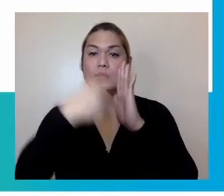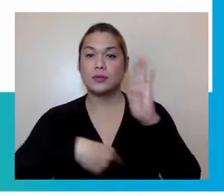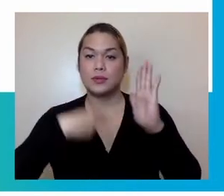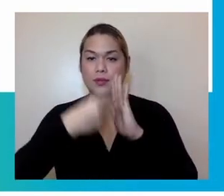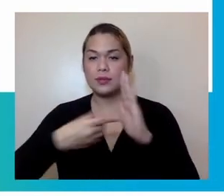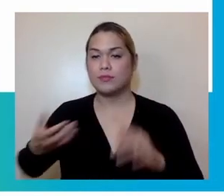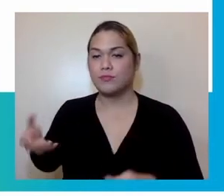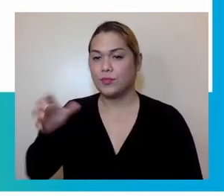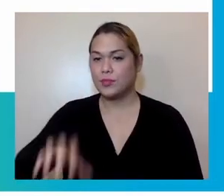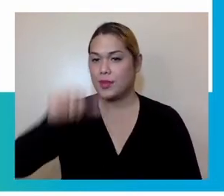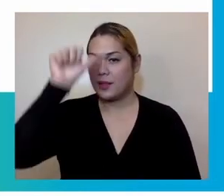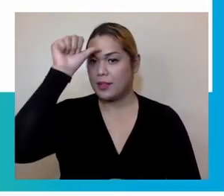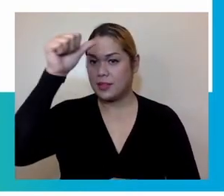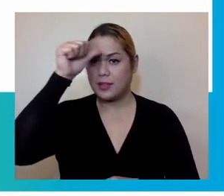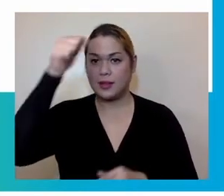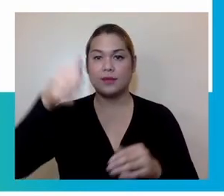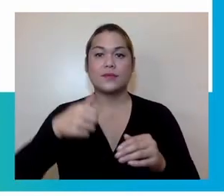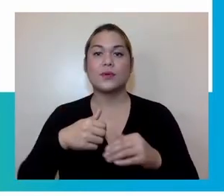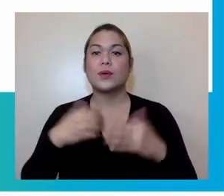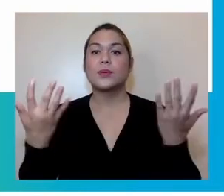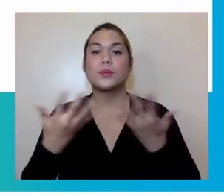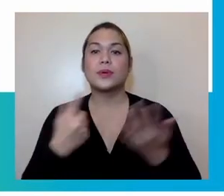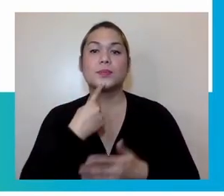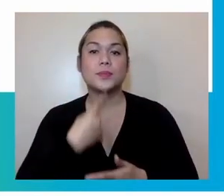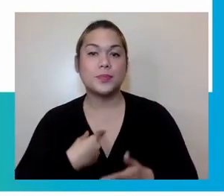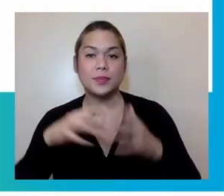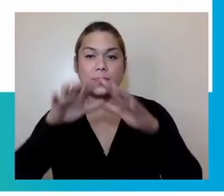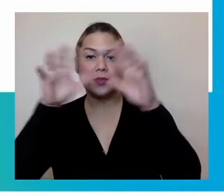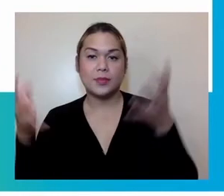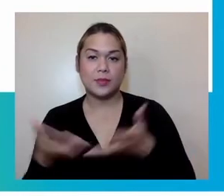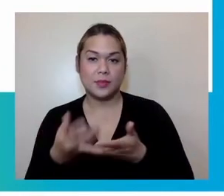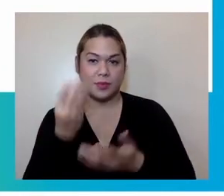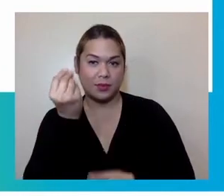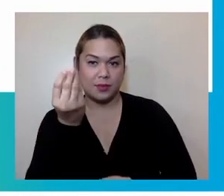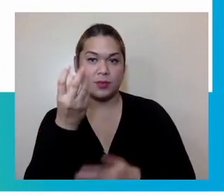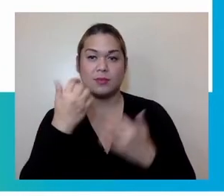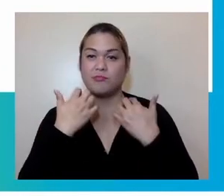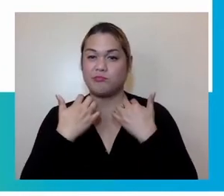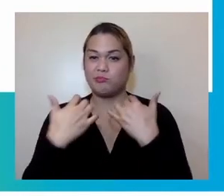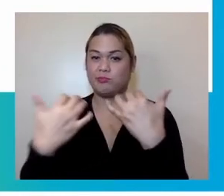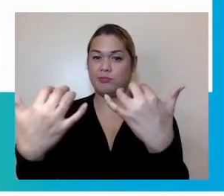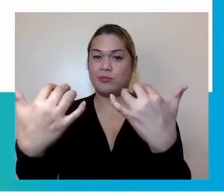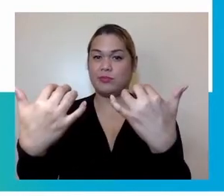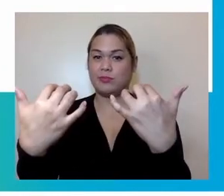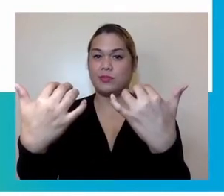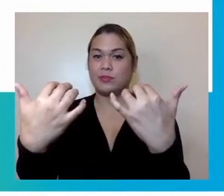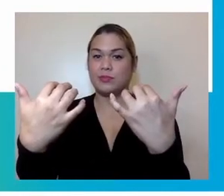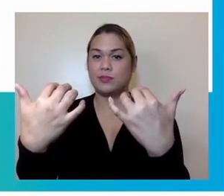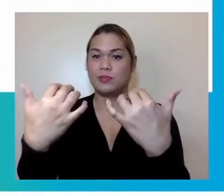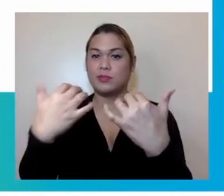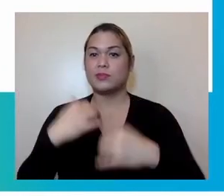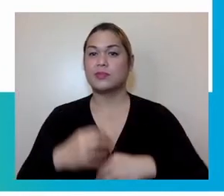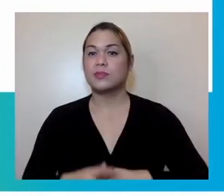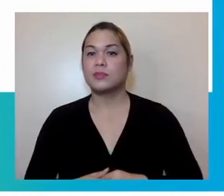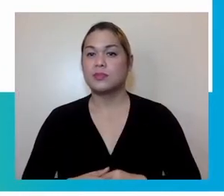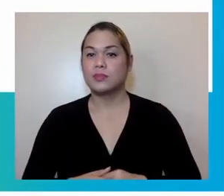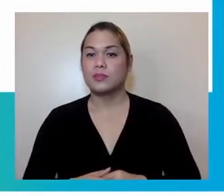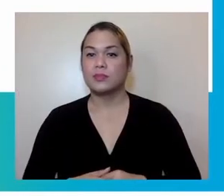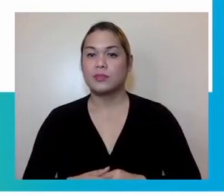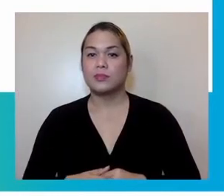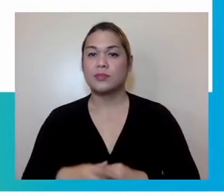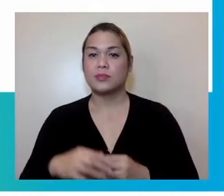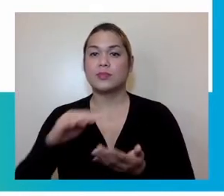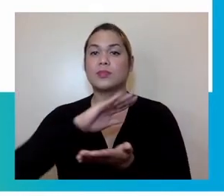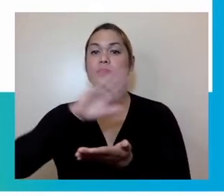World Economic Forum Global Center Gap Report in 2020. Number three, tackling climate change,